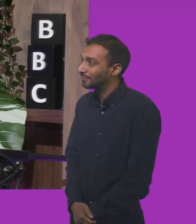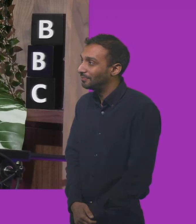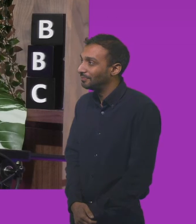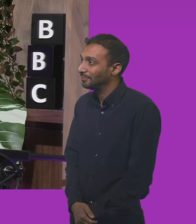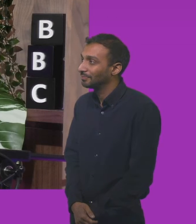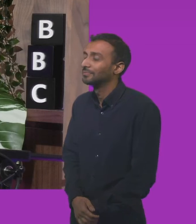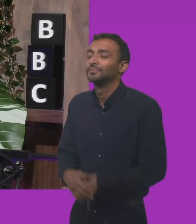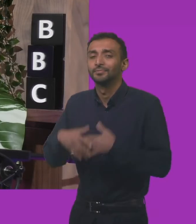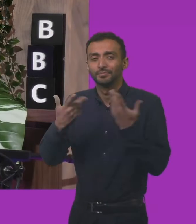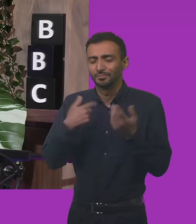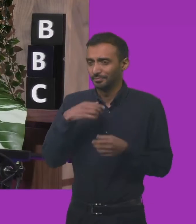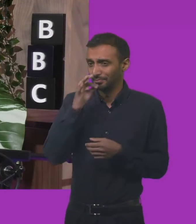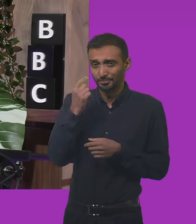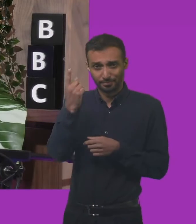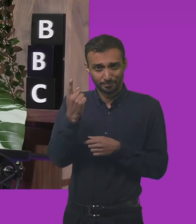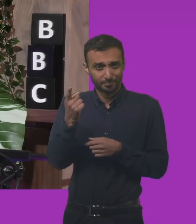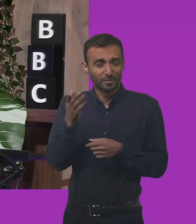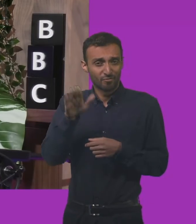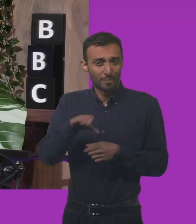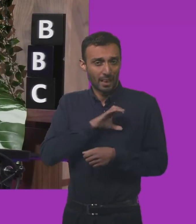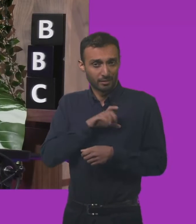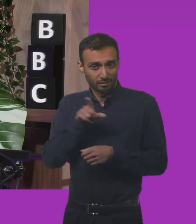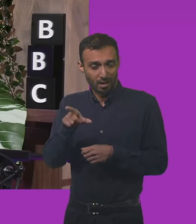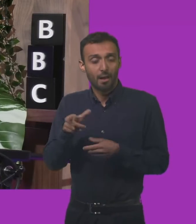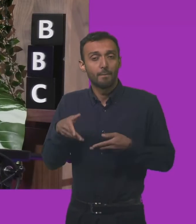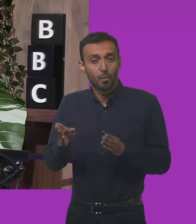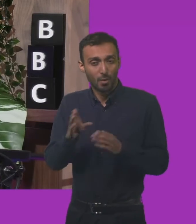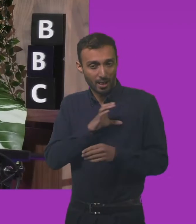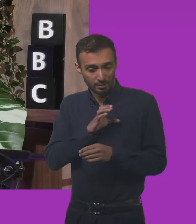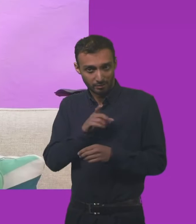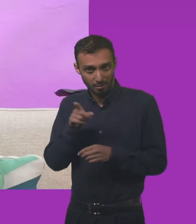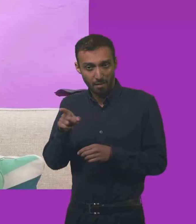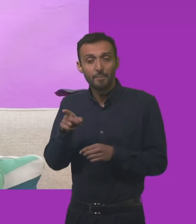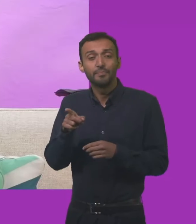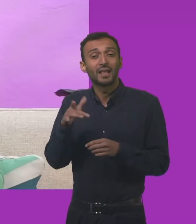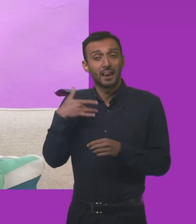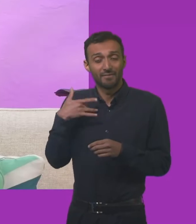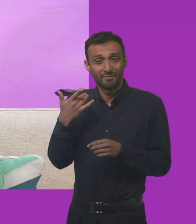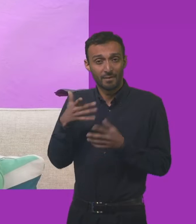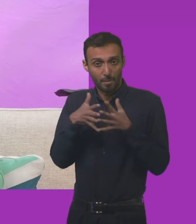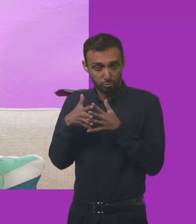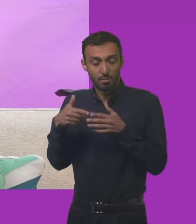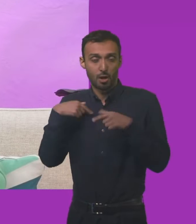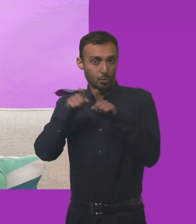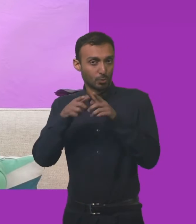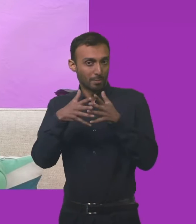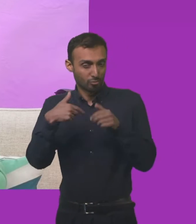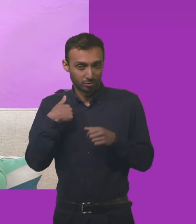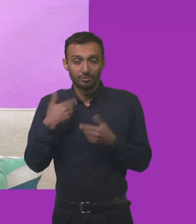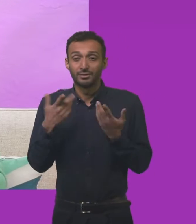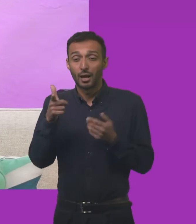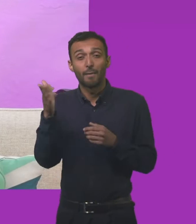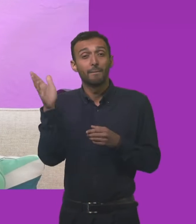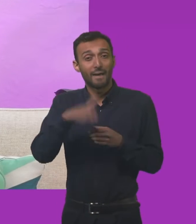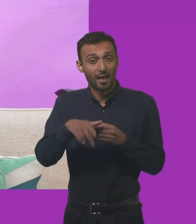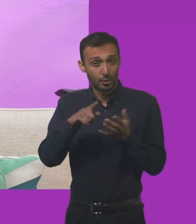So you're Canadian, born in Canada. Yes. You live in America. Yep, also American. You're back in the UK touring